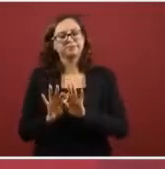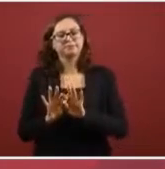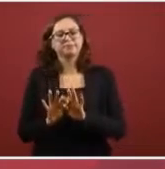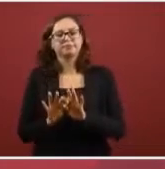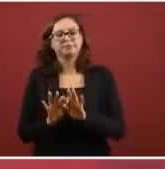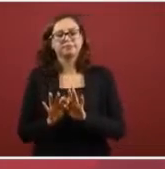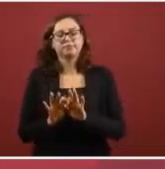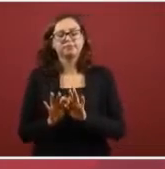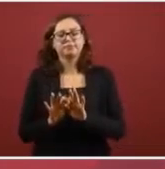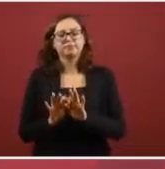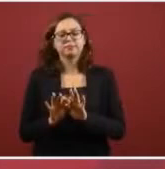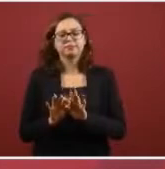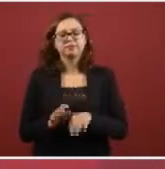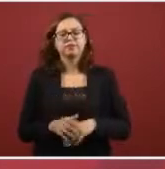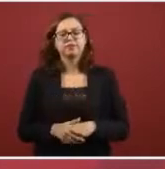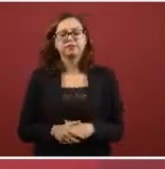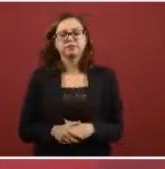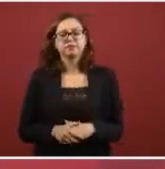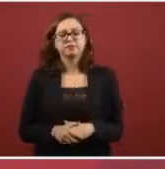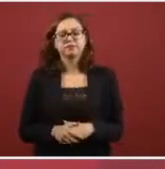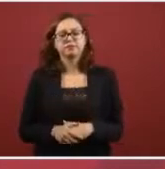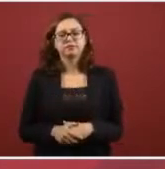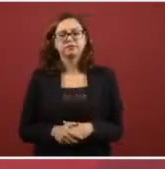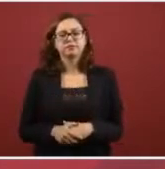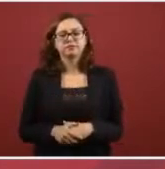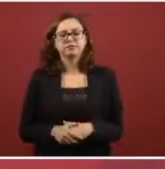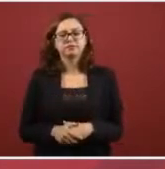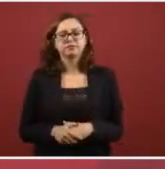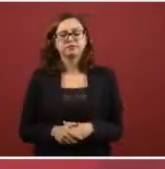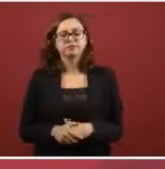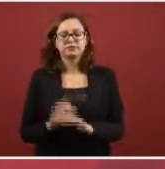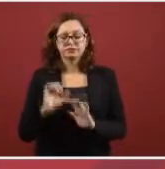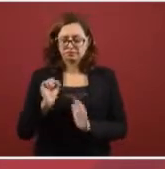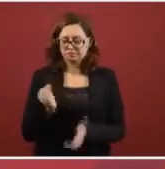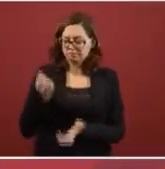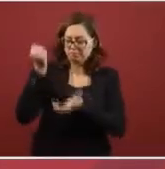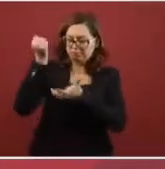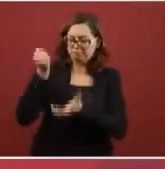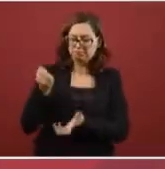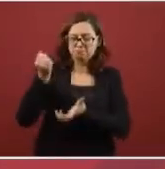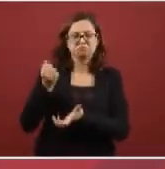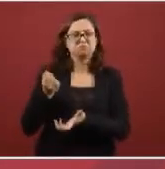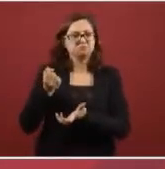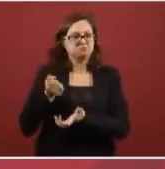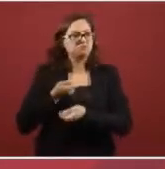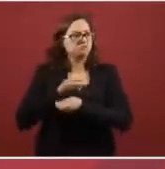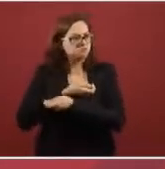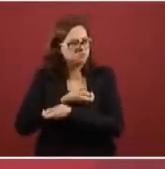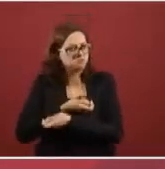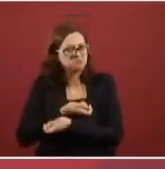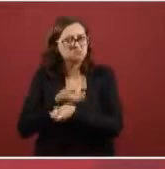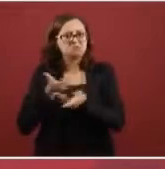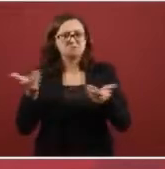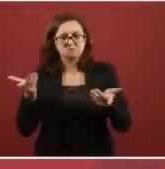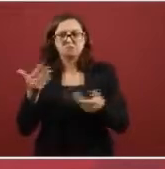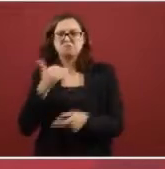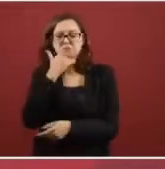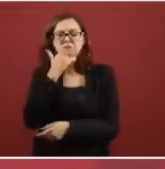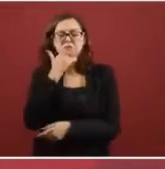The budget is more,